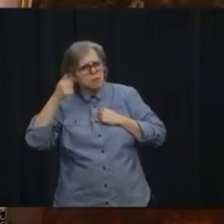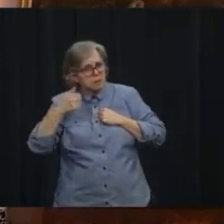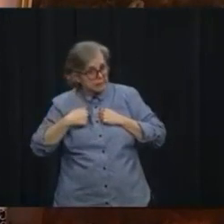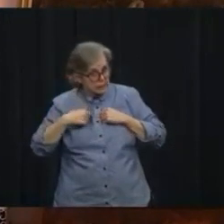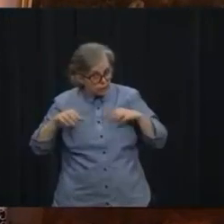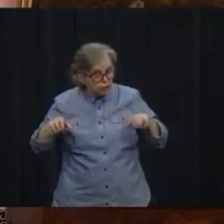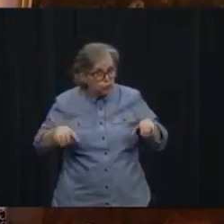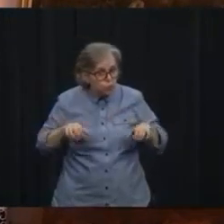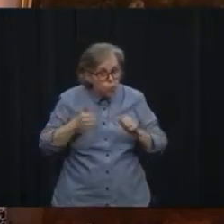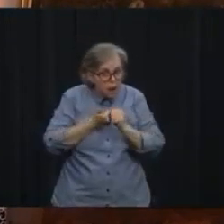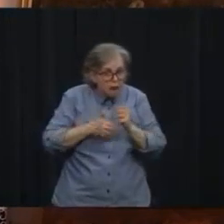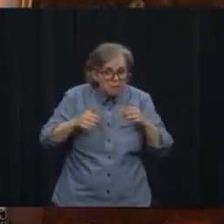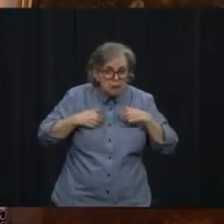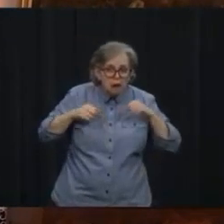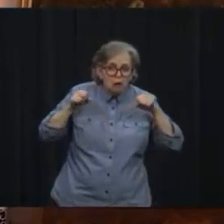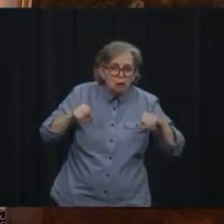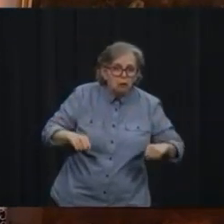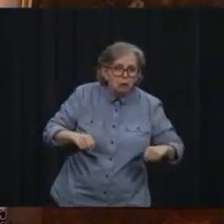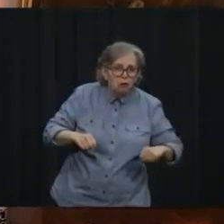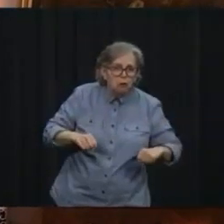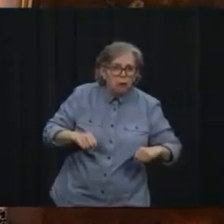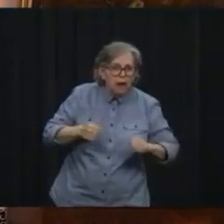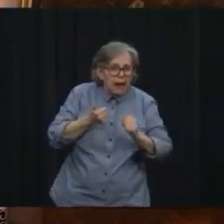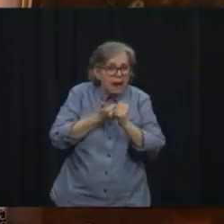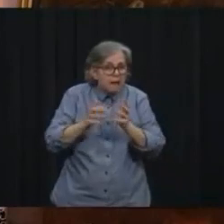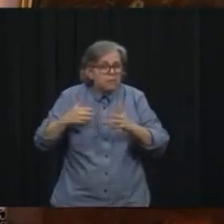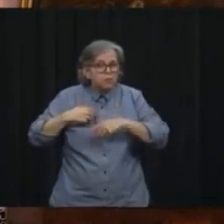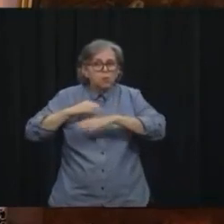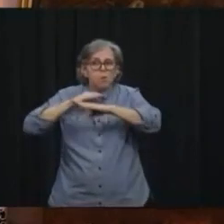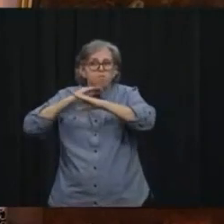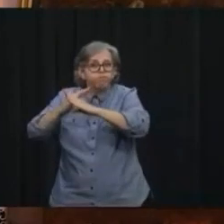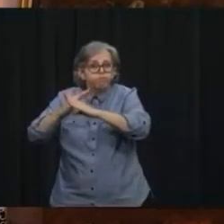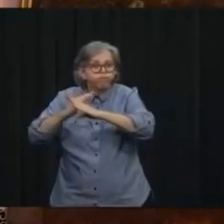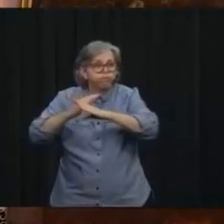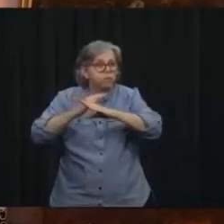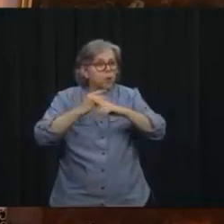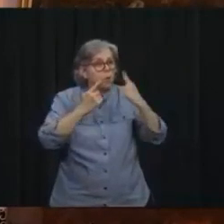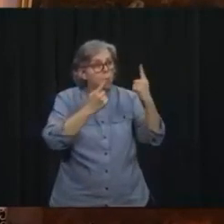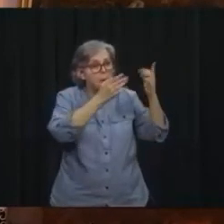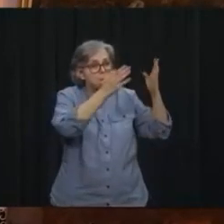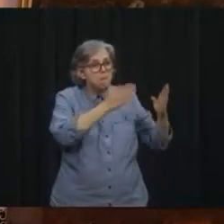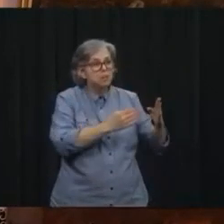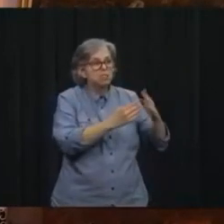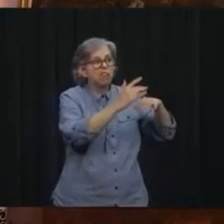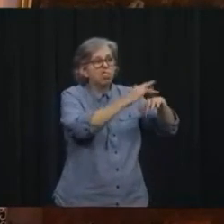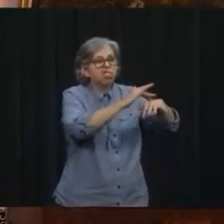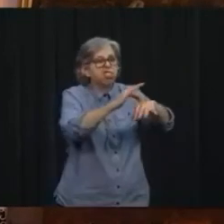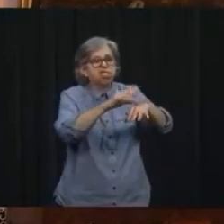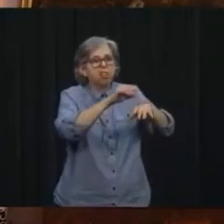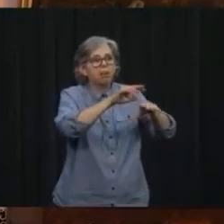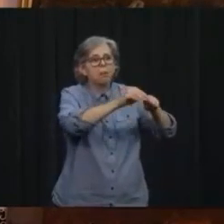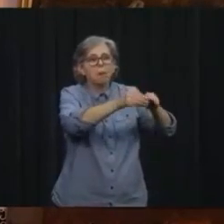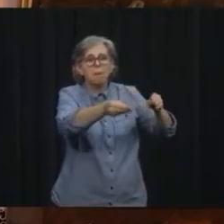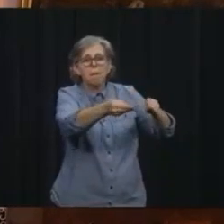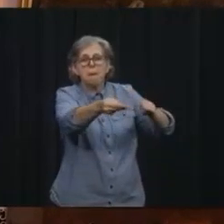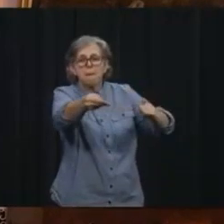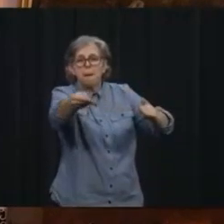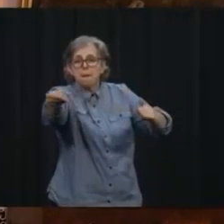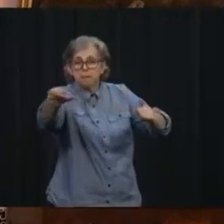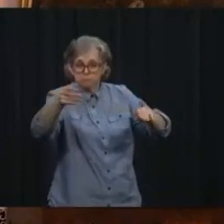down? And so I would ask all of you, every night when you go to bed, to ask yourself, have I done